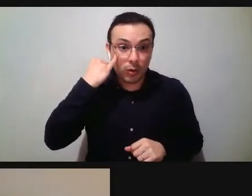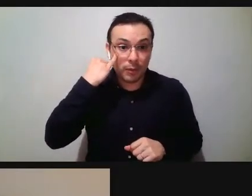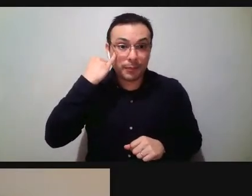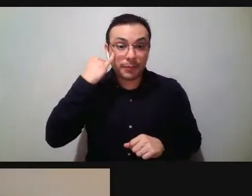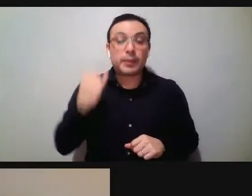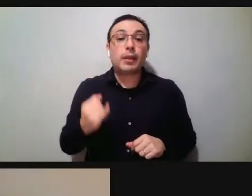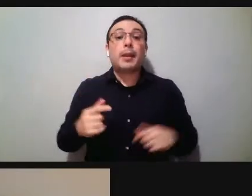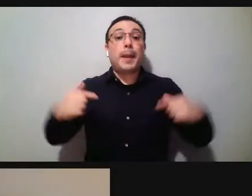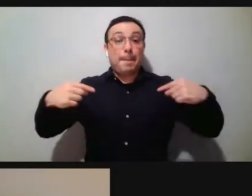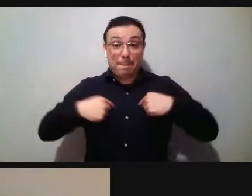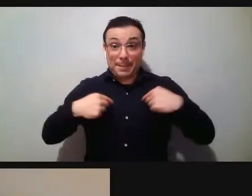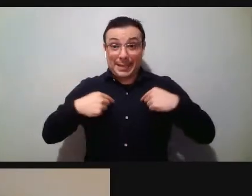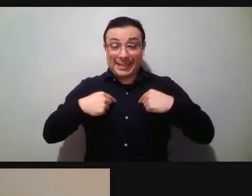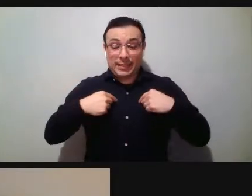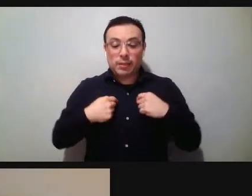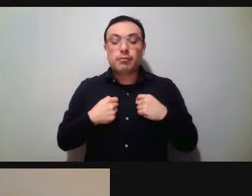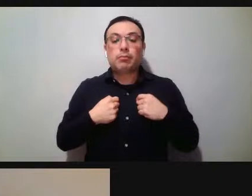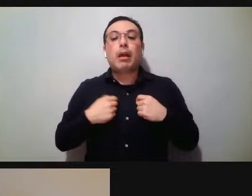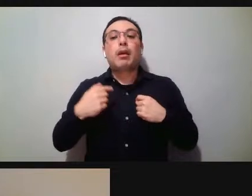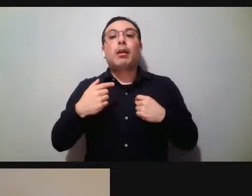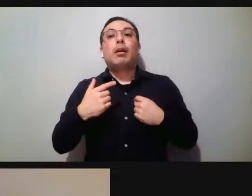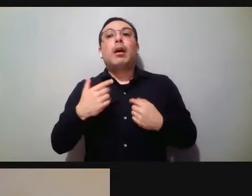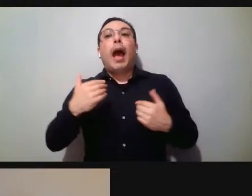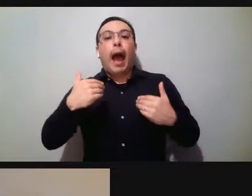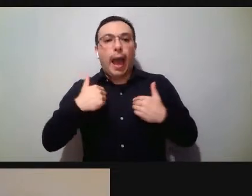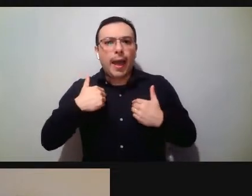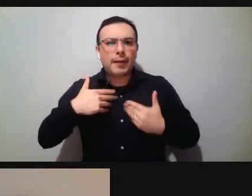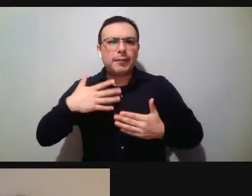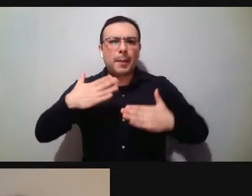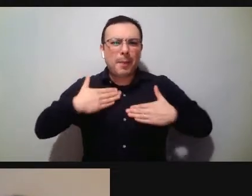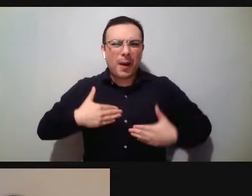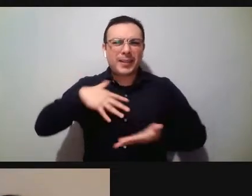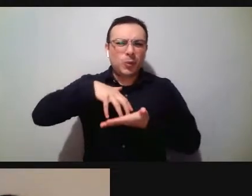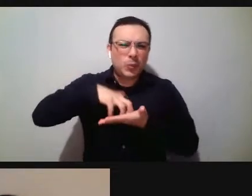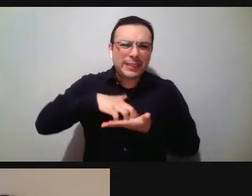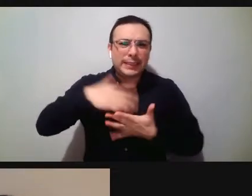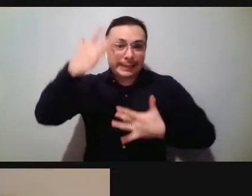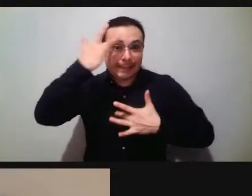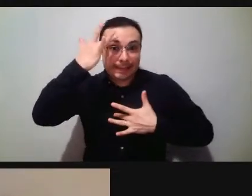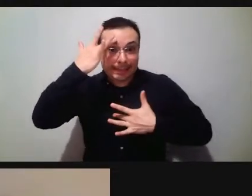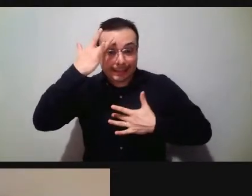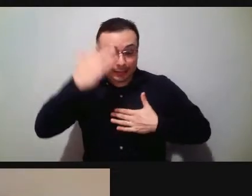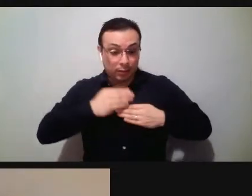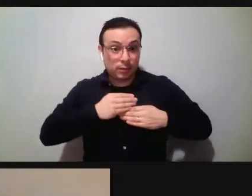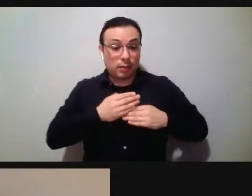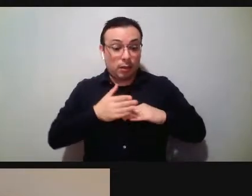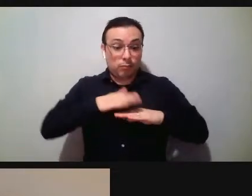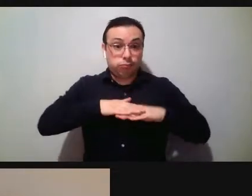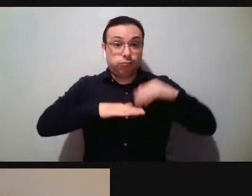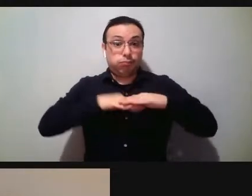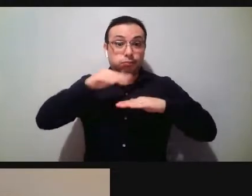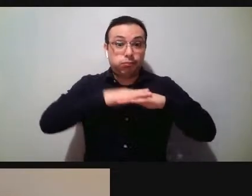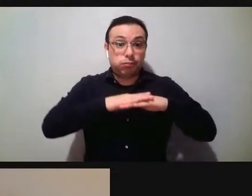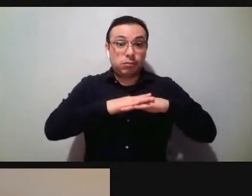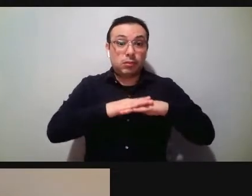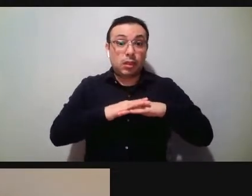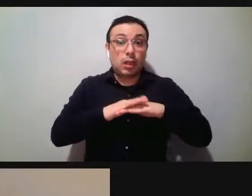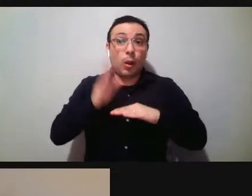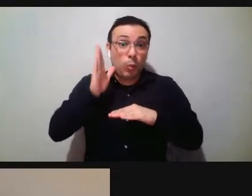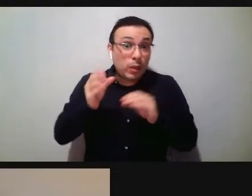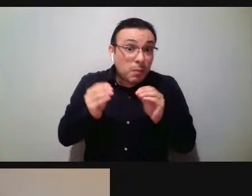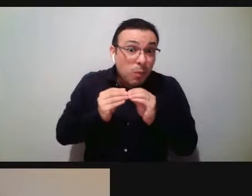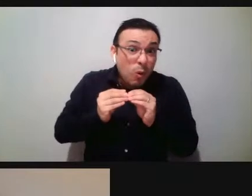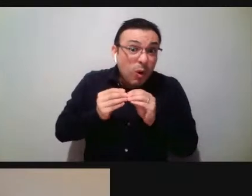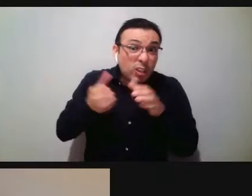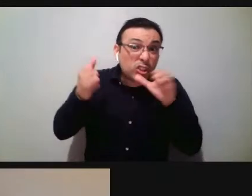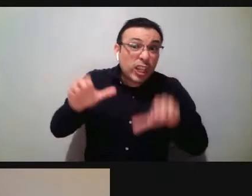be hospitalized or die from COVID? So it varies greatly. So there's not like a fixed number that we can